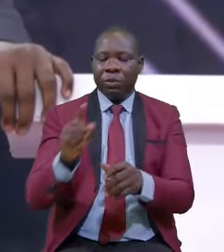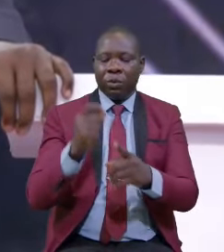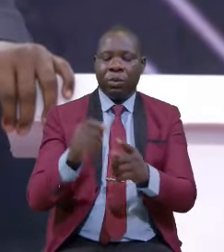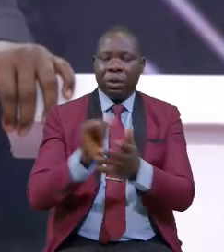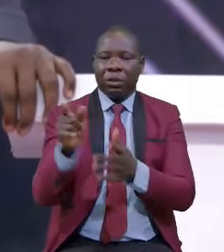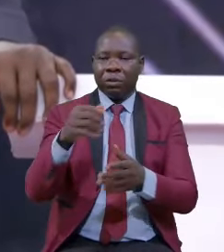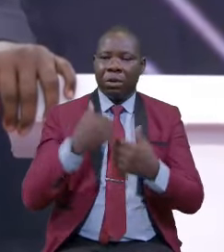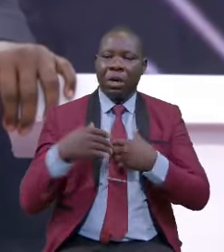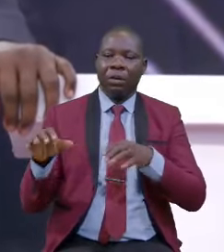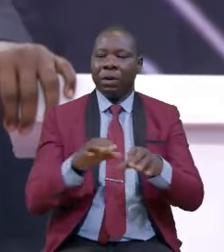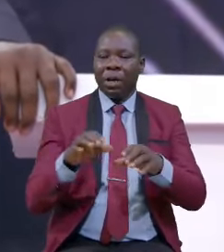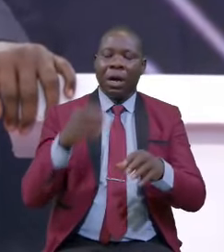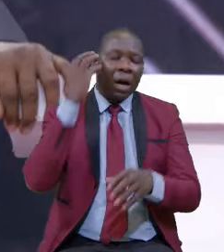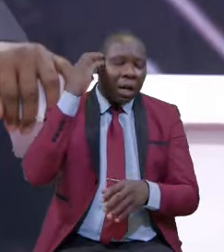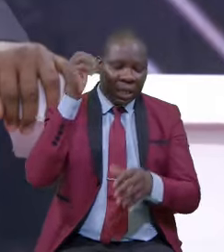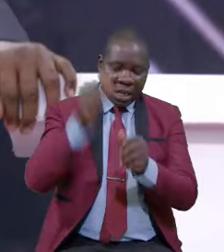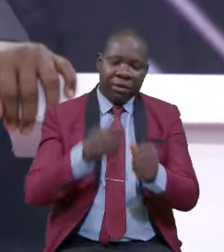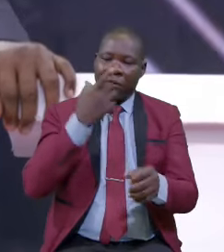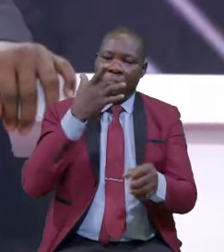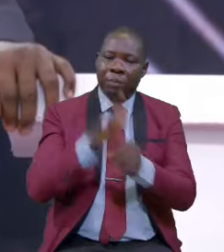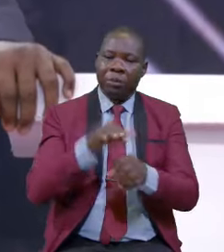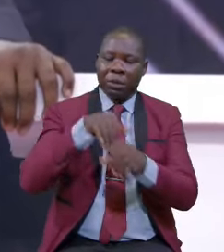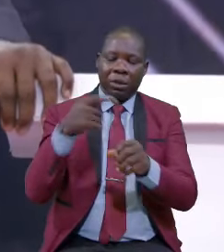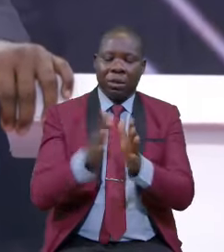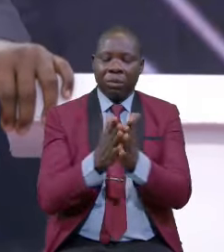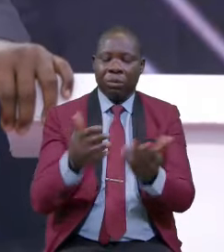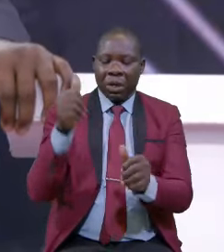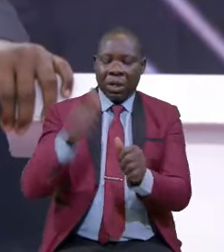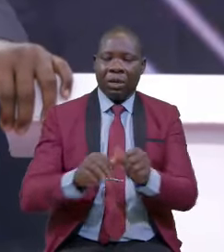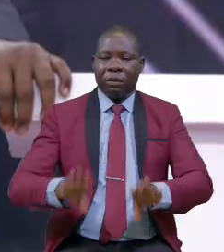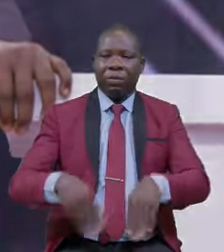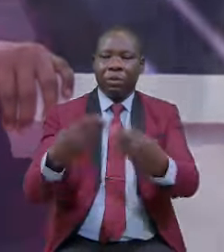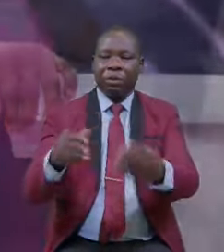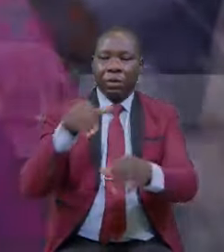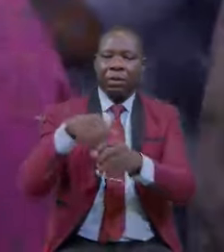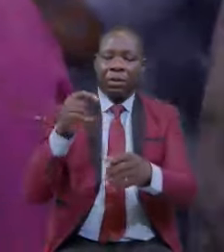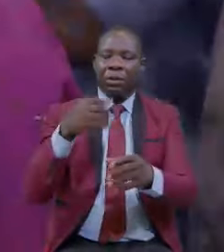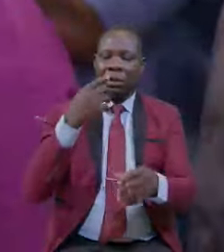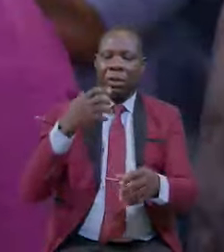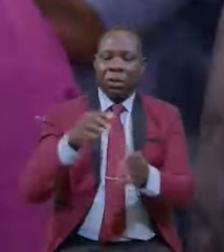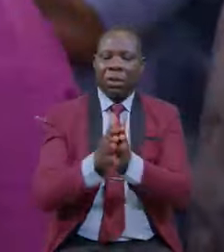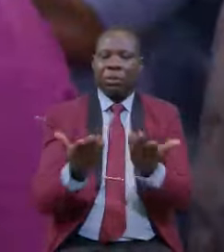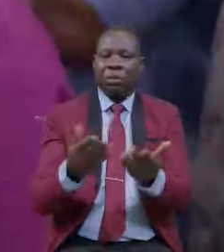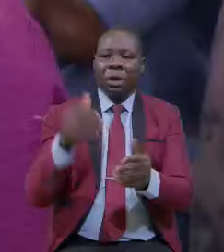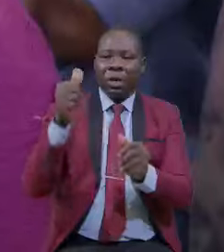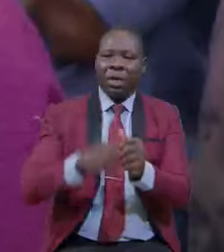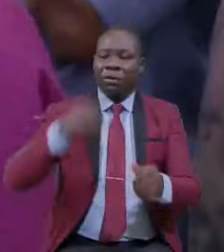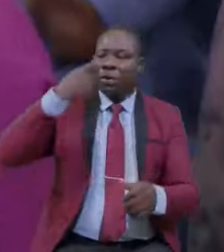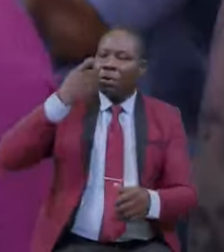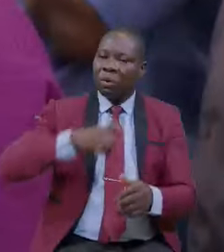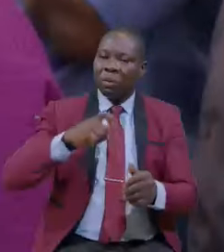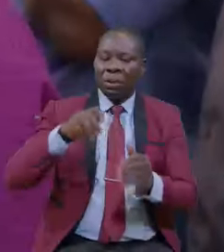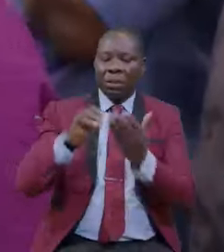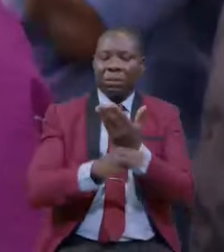every provision in the book, every commandment, every precept in the book